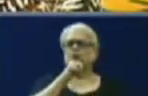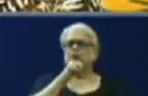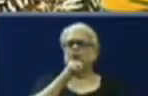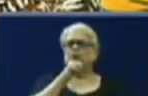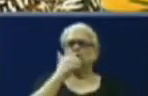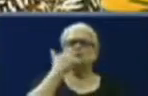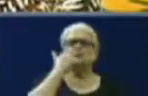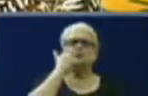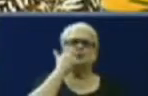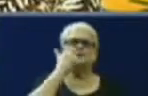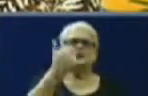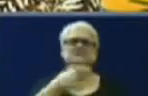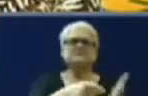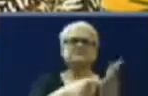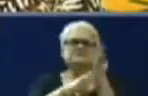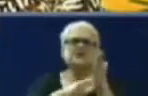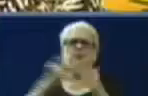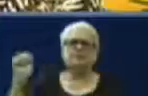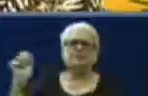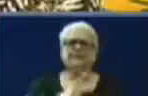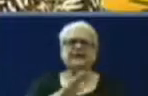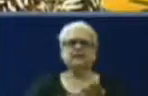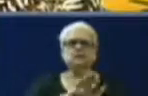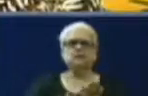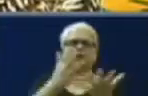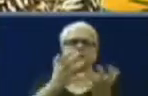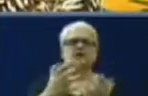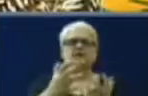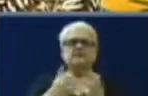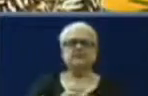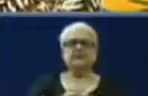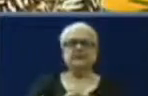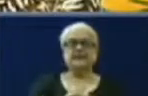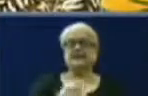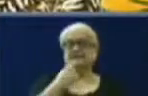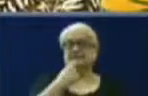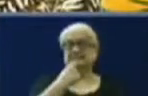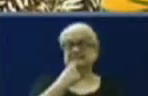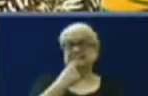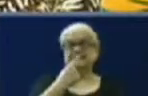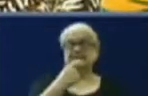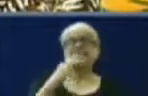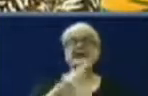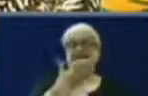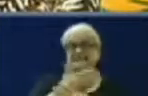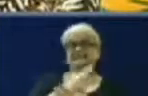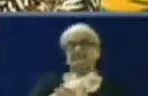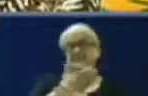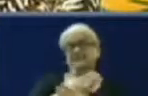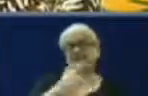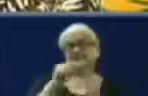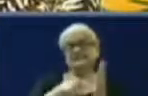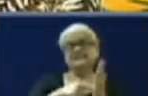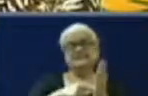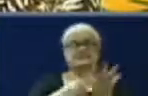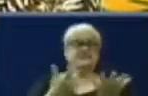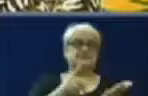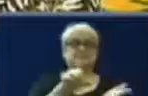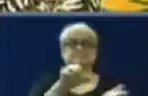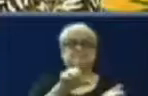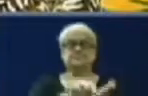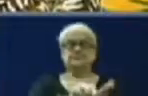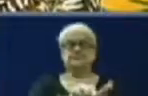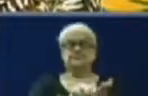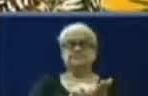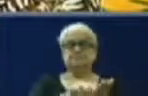and demanded to be back in school. And I can share this because she put it, she